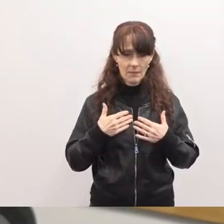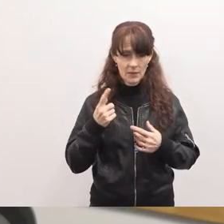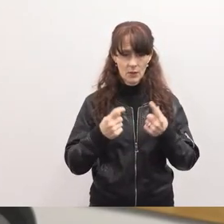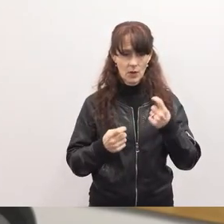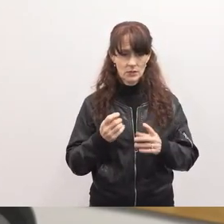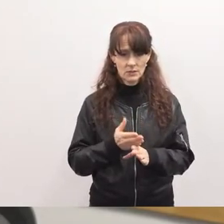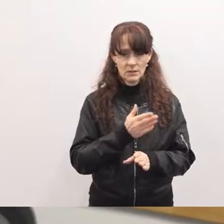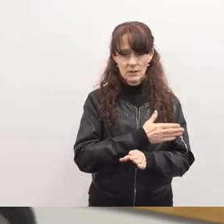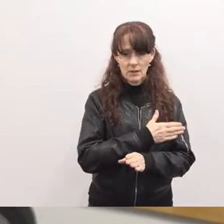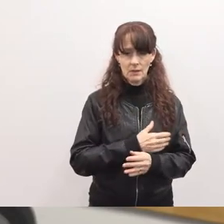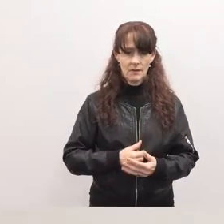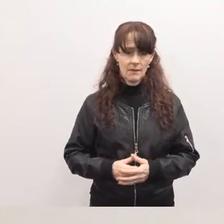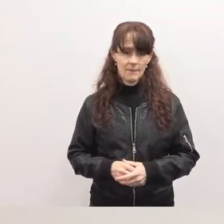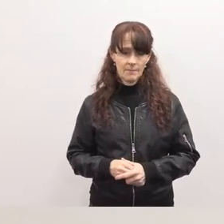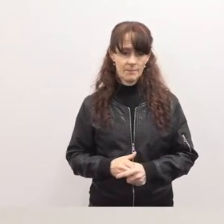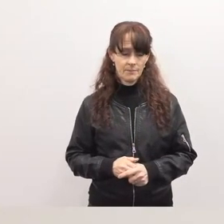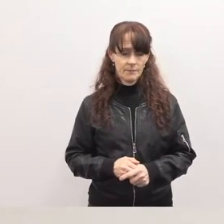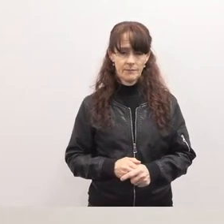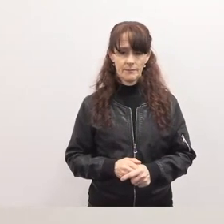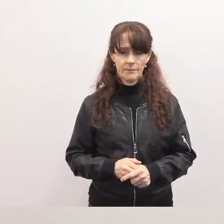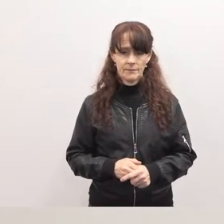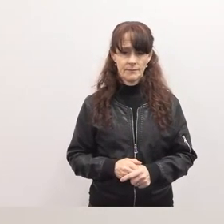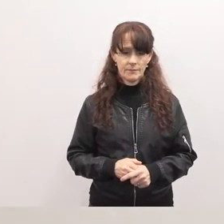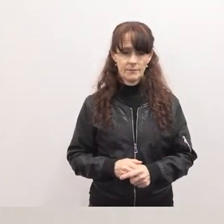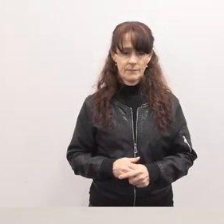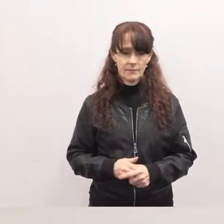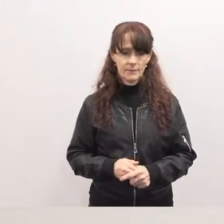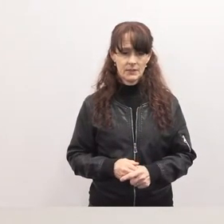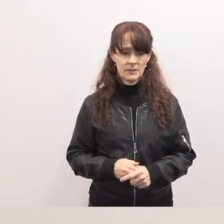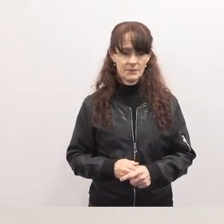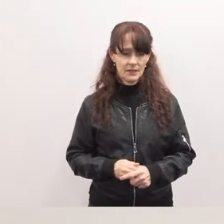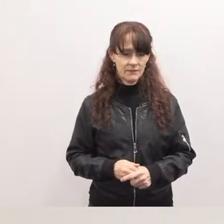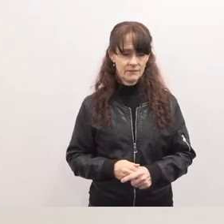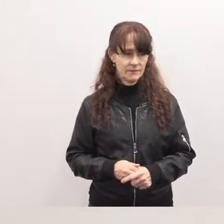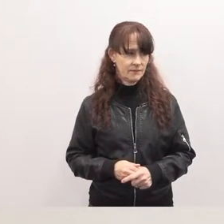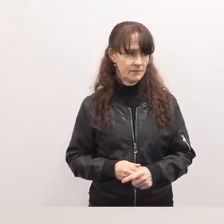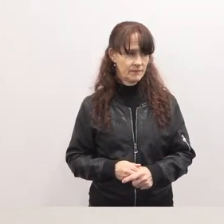questions. I can wait. I just didn't know if we wanted to take a deep dive.